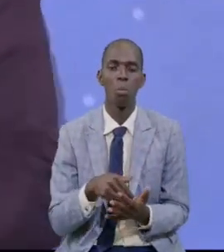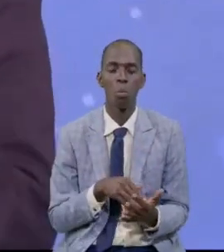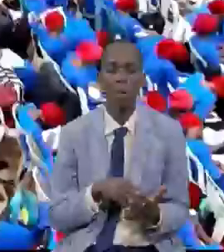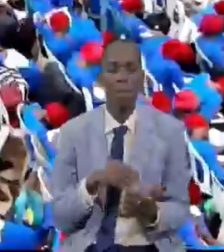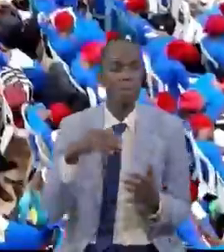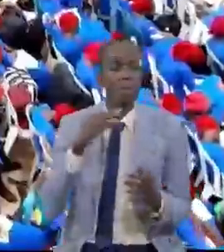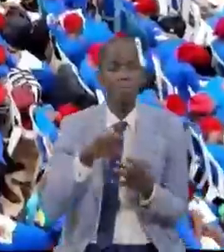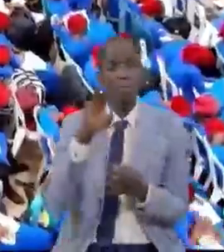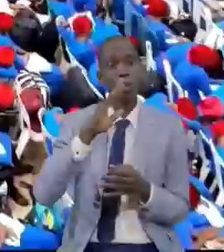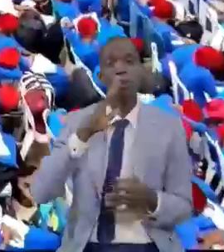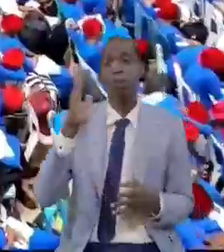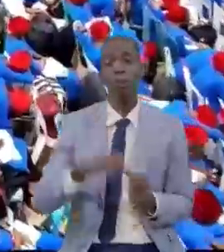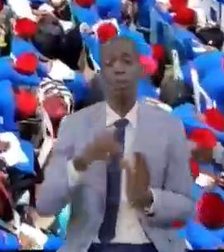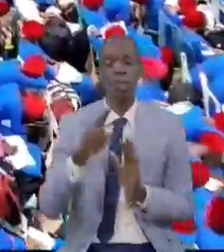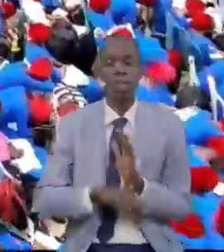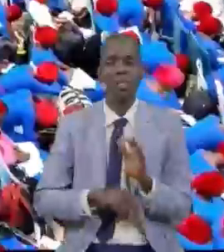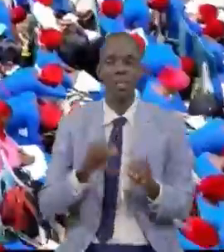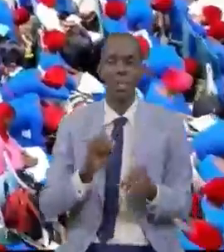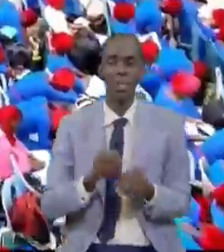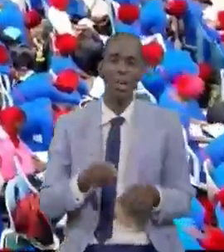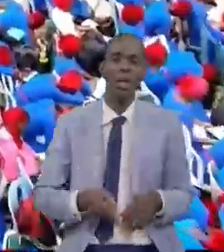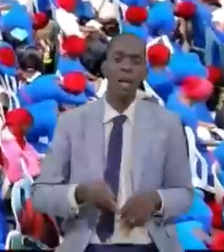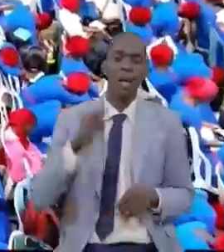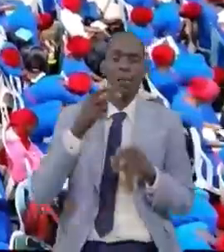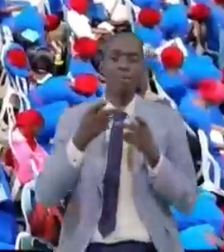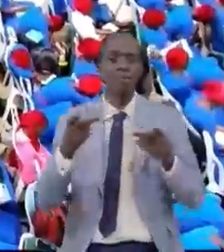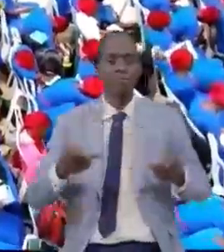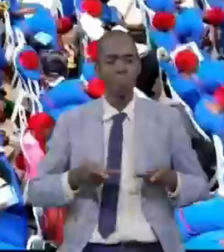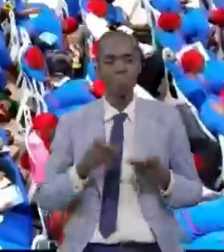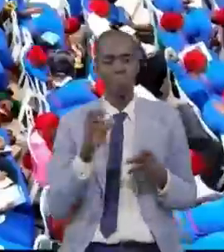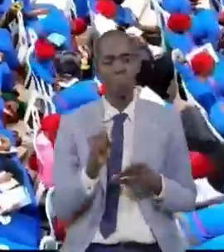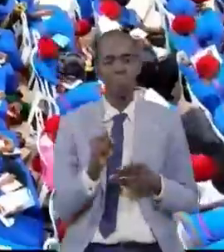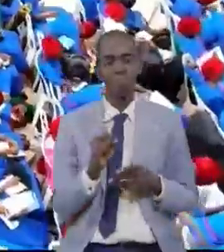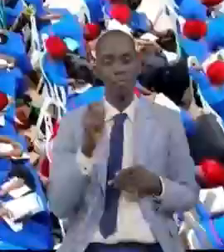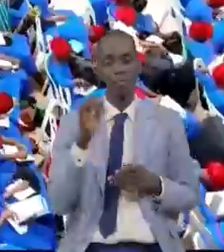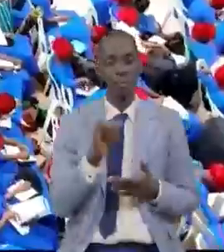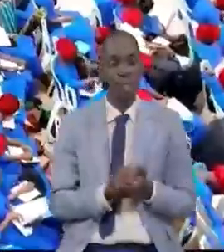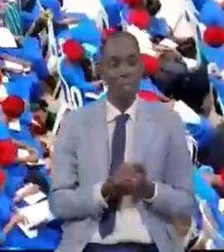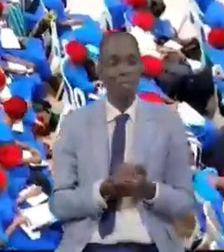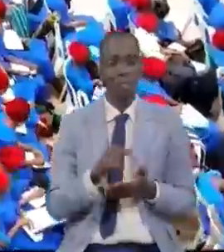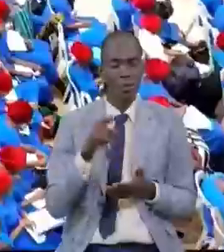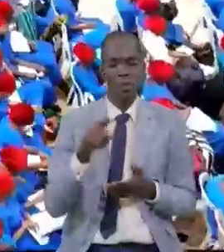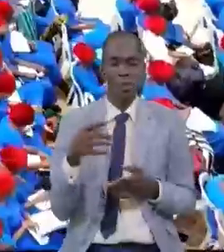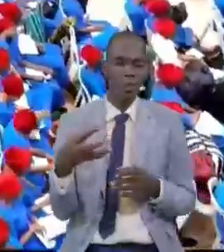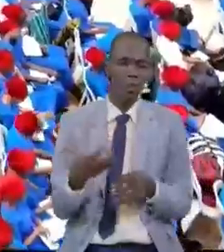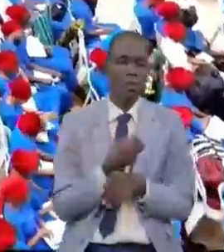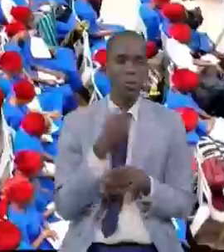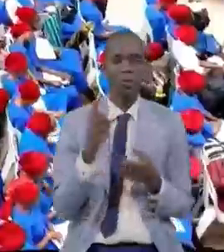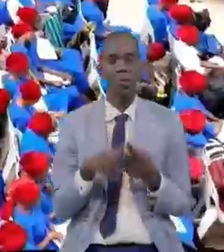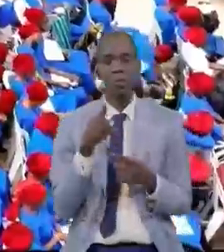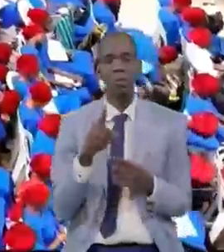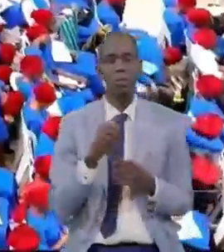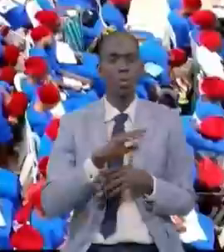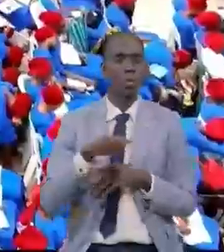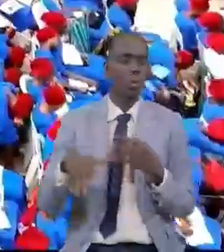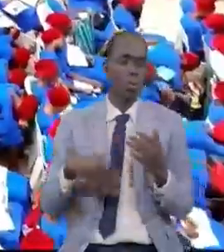at verse 13. Wherefore, take unto you the whole armor of